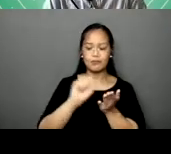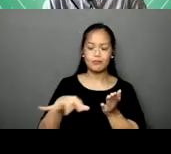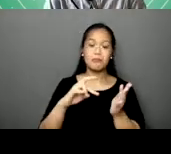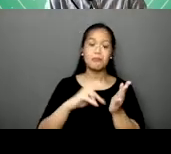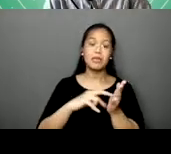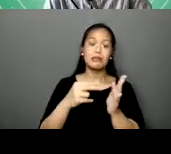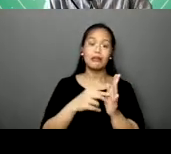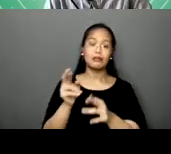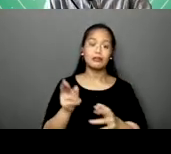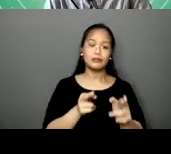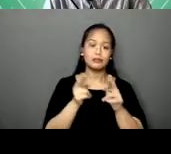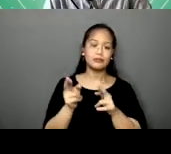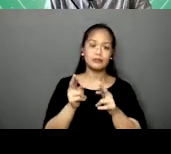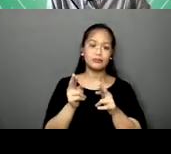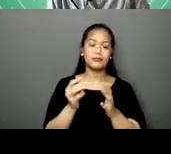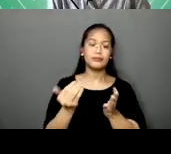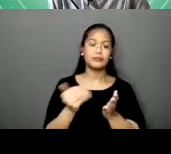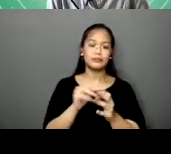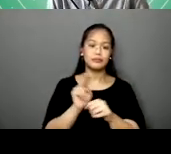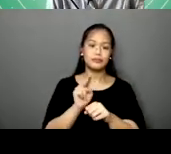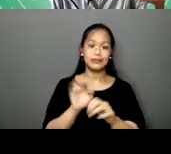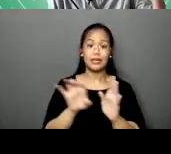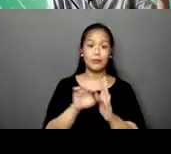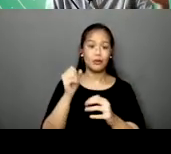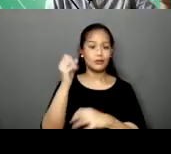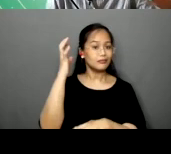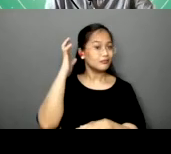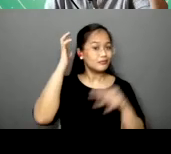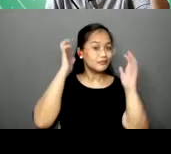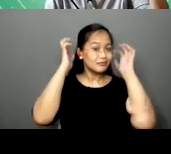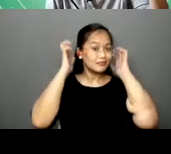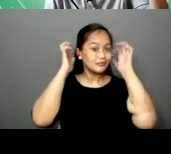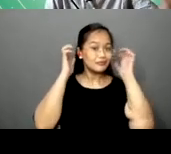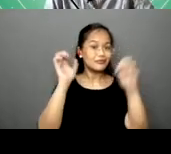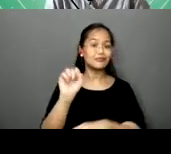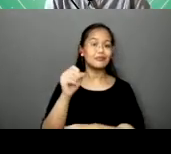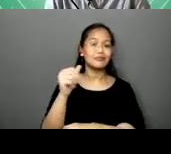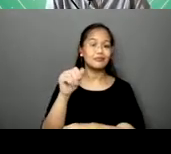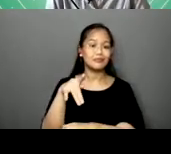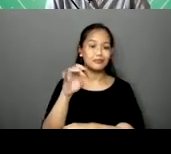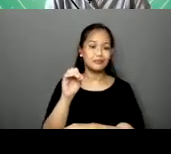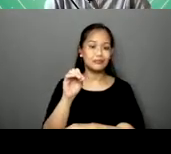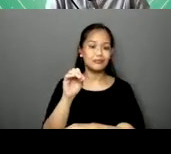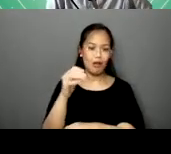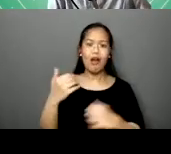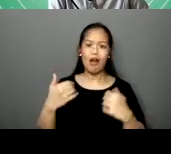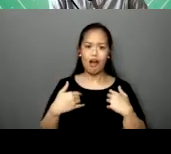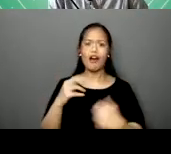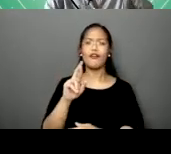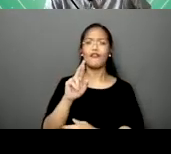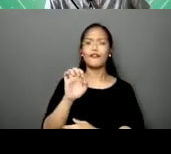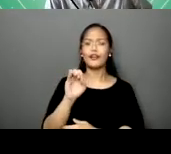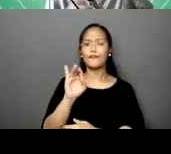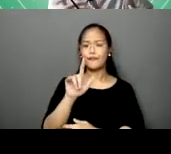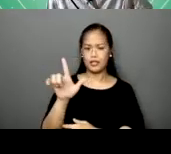For example, there are shampoo brands who I think had these campaigns where they would offer refills for bottles. And the idea was